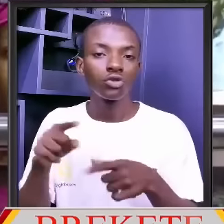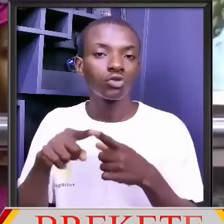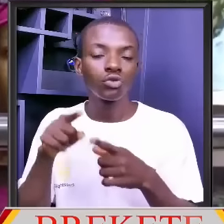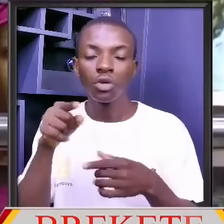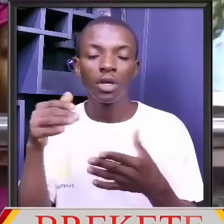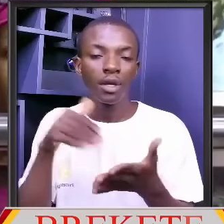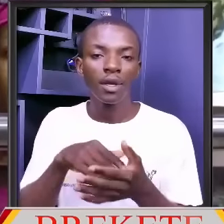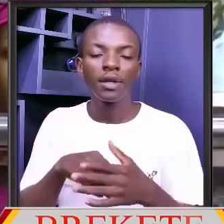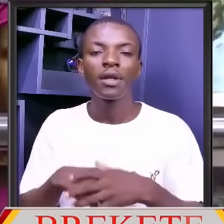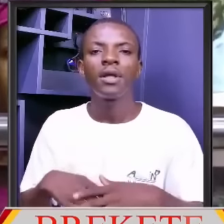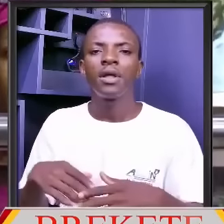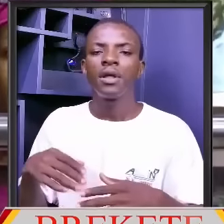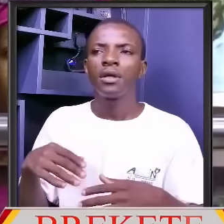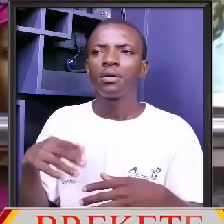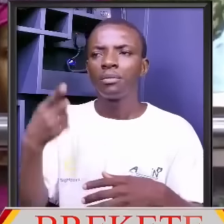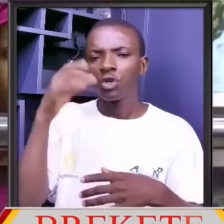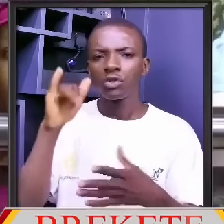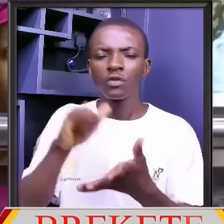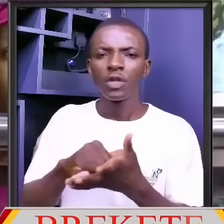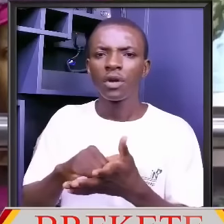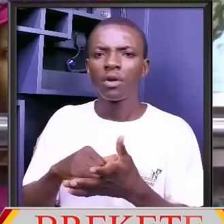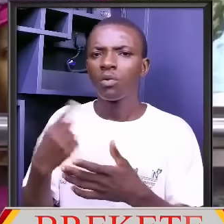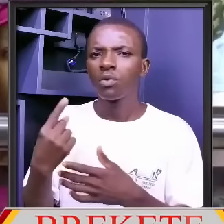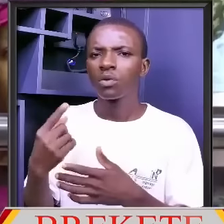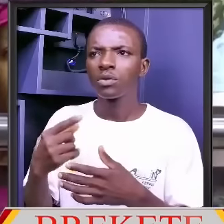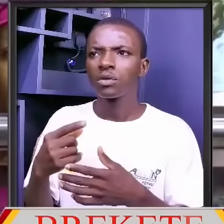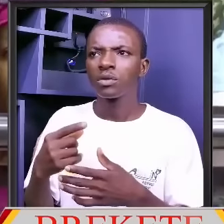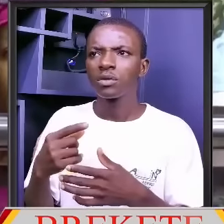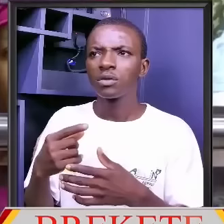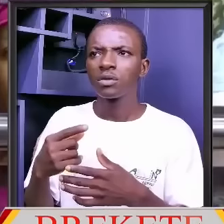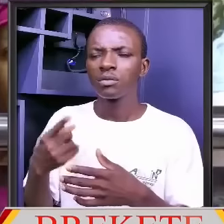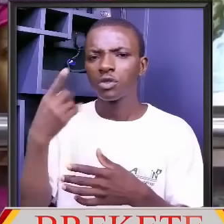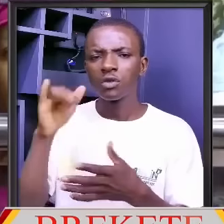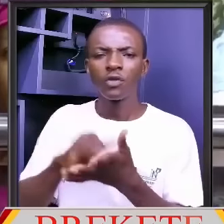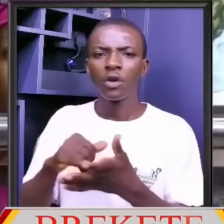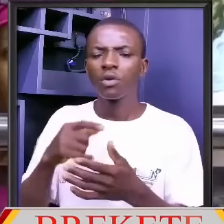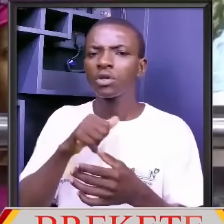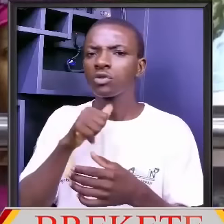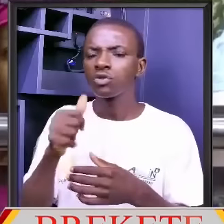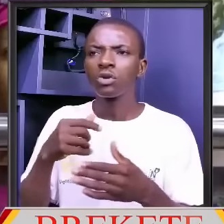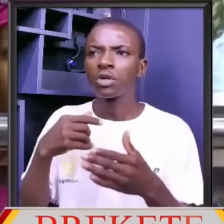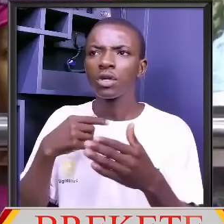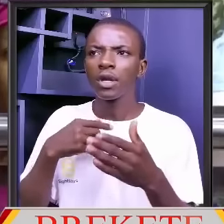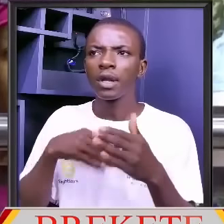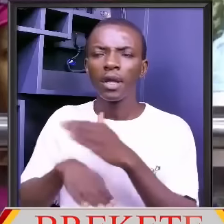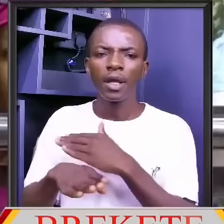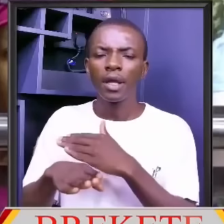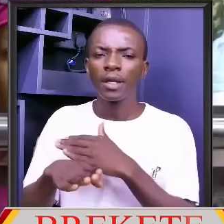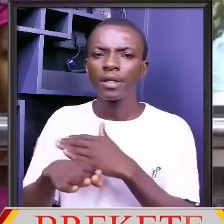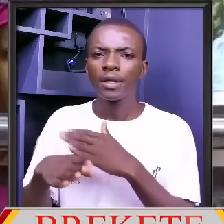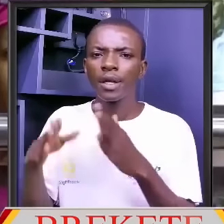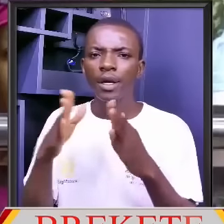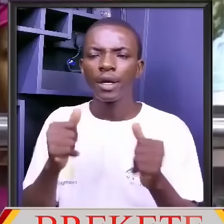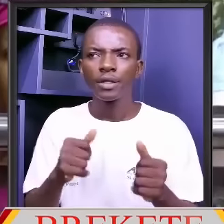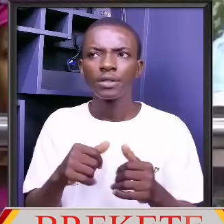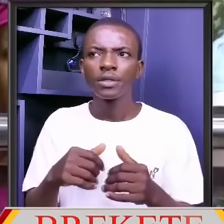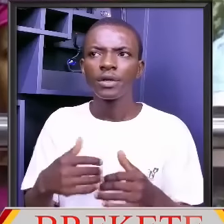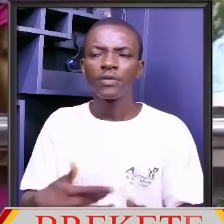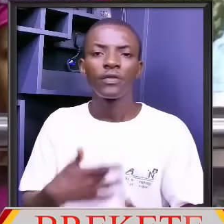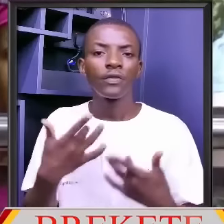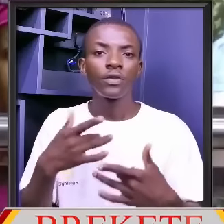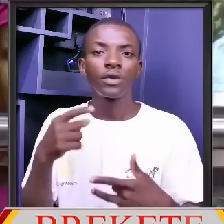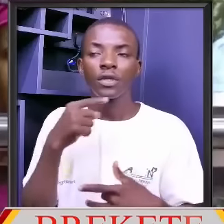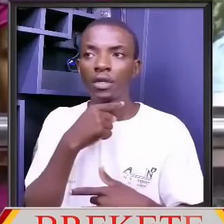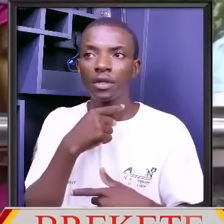again. So because of that one, my mama can say I no go enter house except I go back with the woman. I can't feel